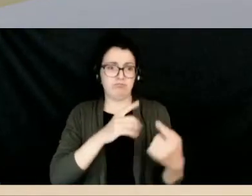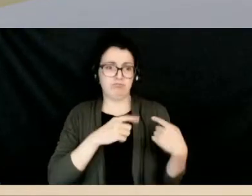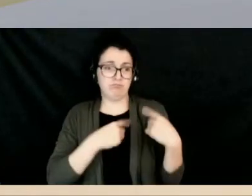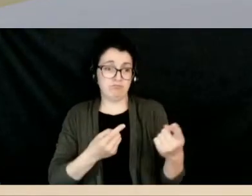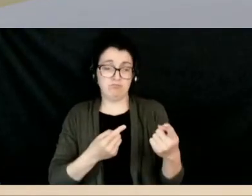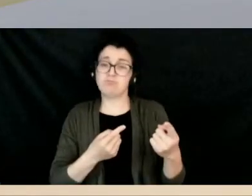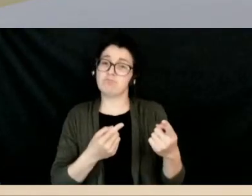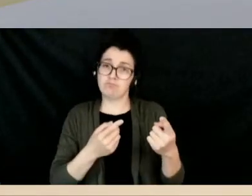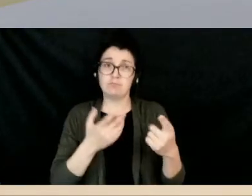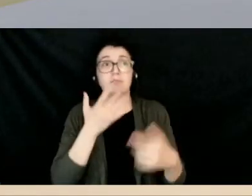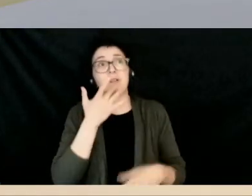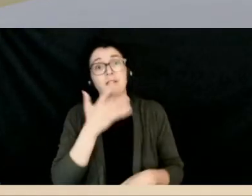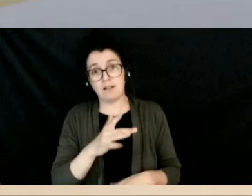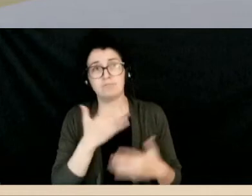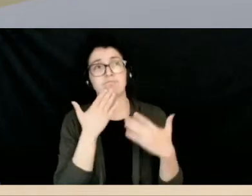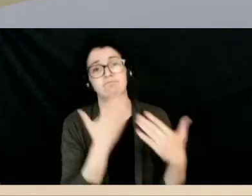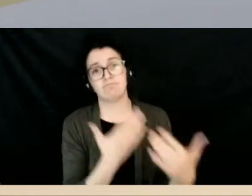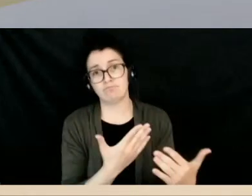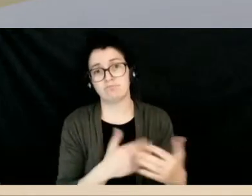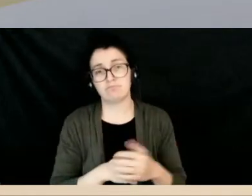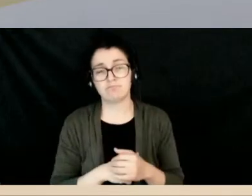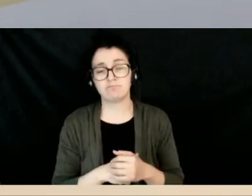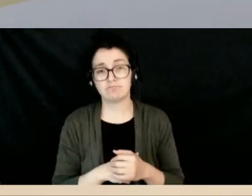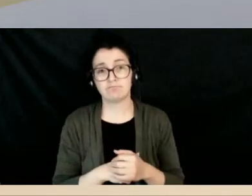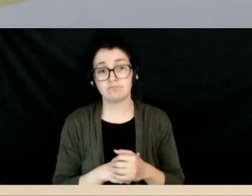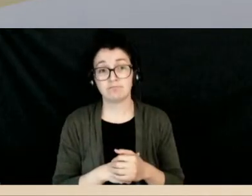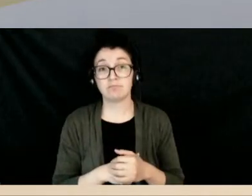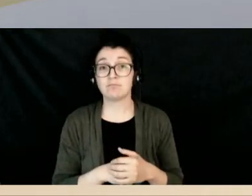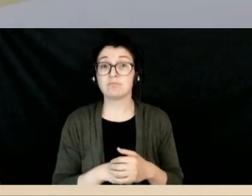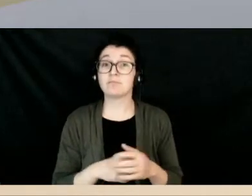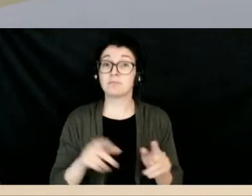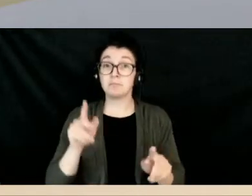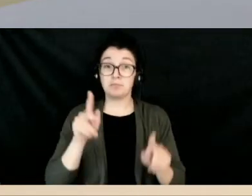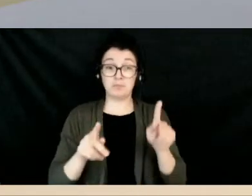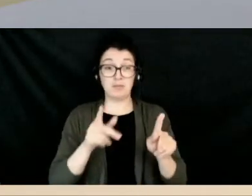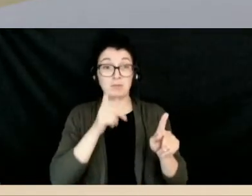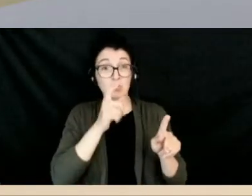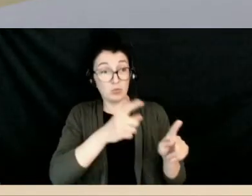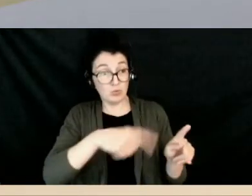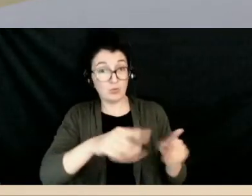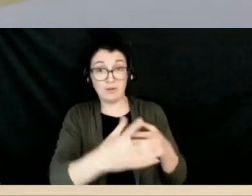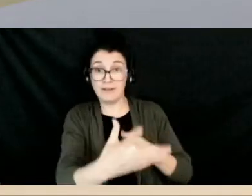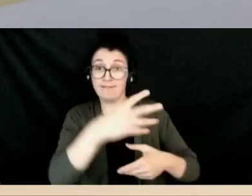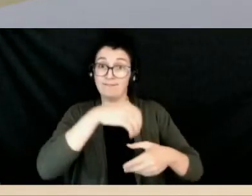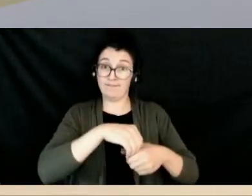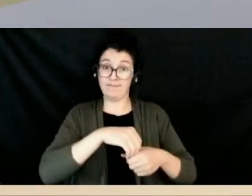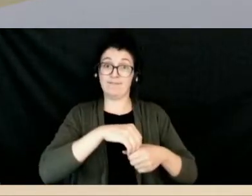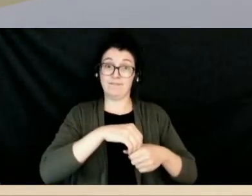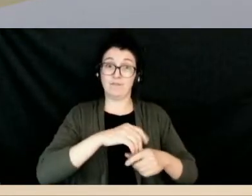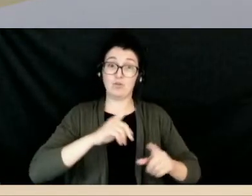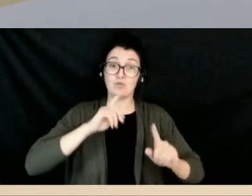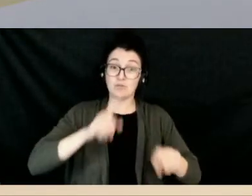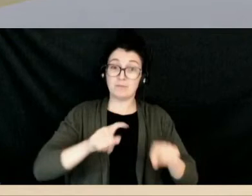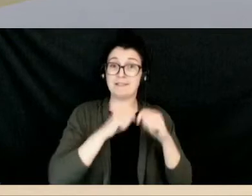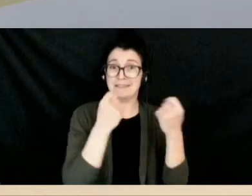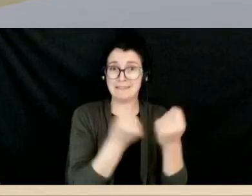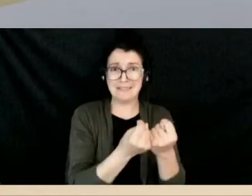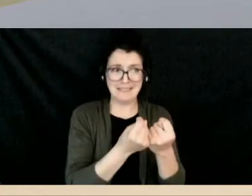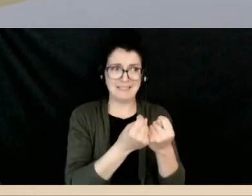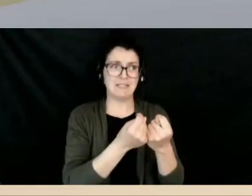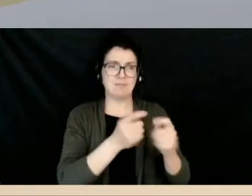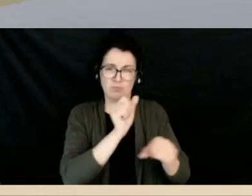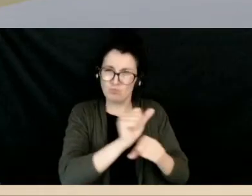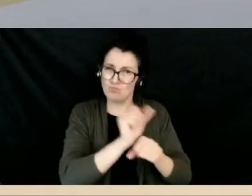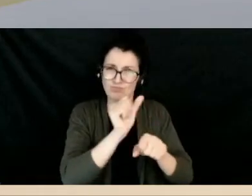We can be grateful to the thousands of people who continue to be involved in the provincial pandemic response, who are working tirelessly to keep islanders